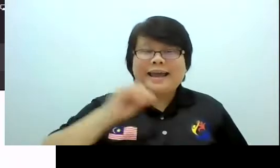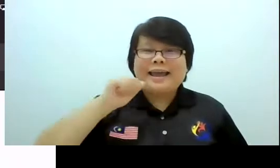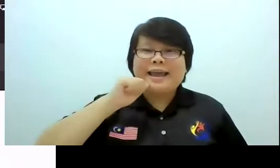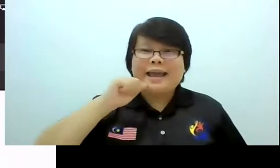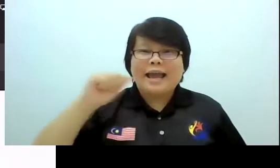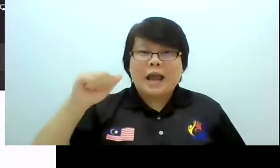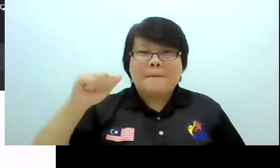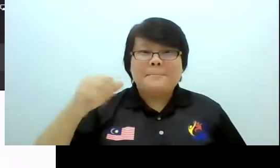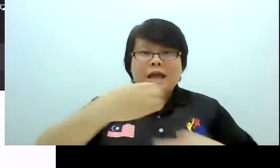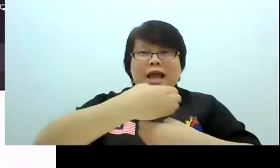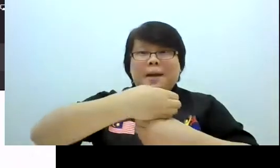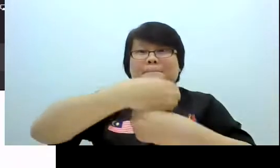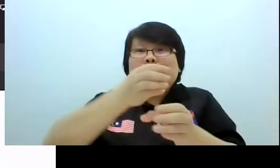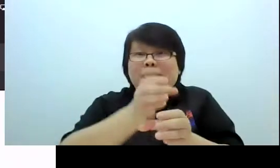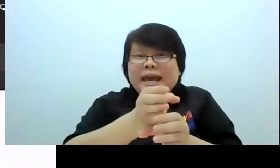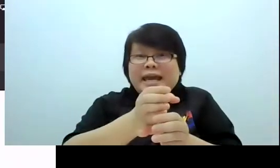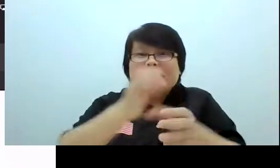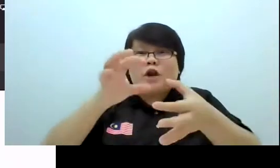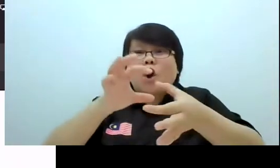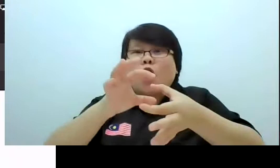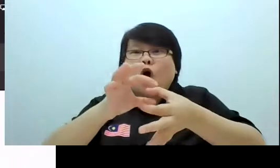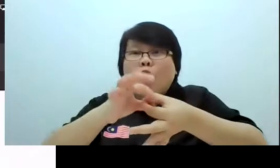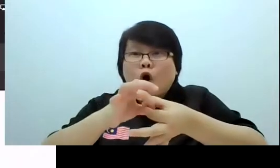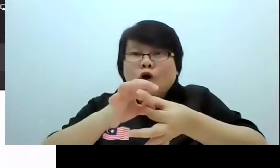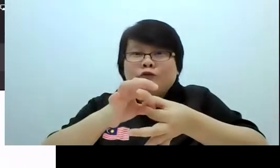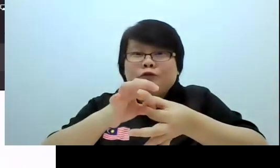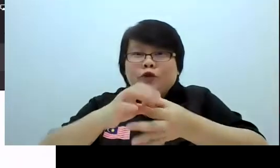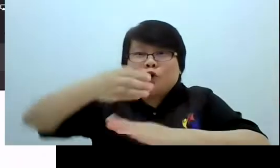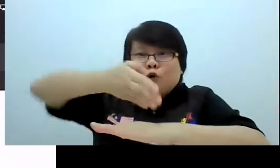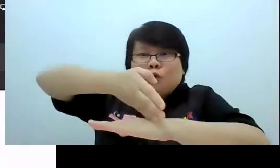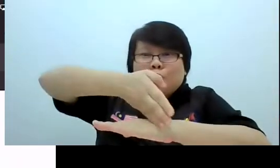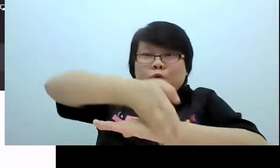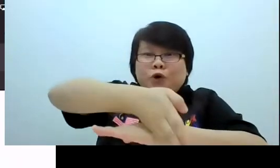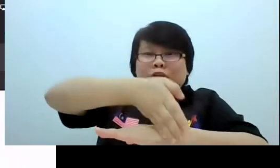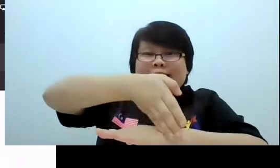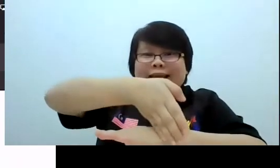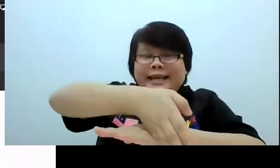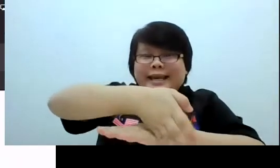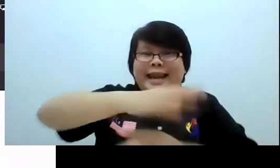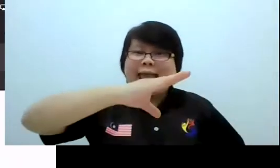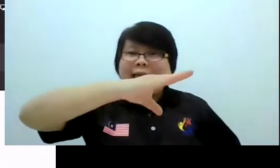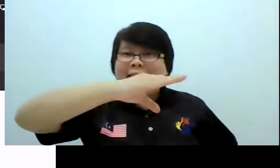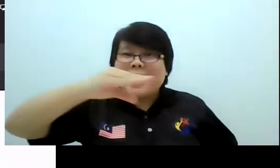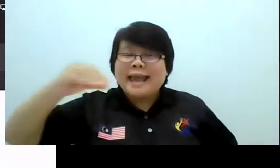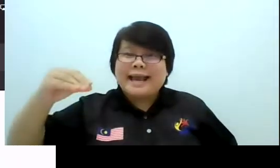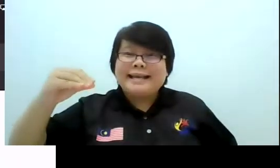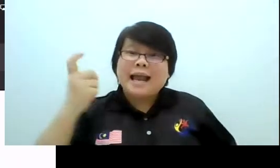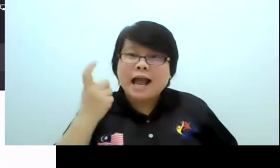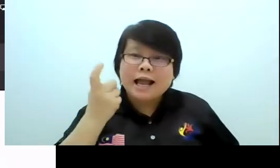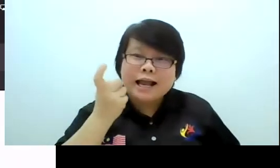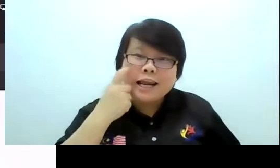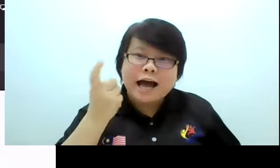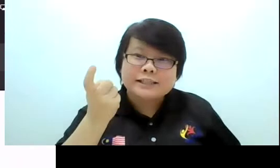I am made of wood